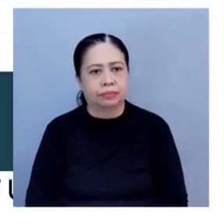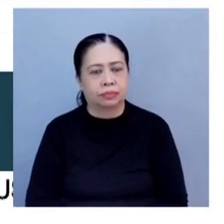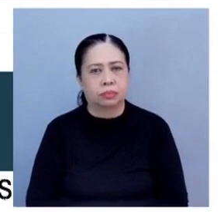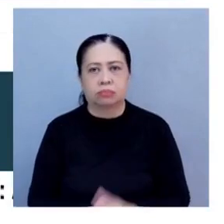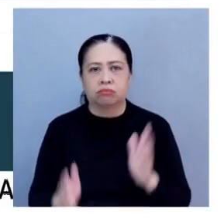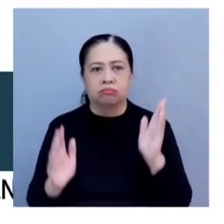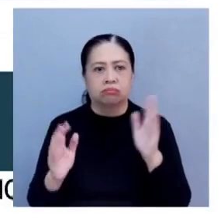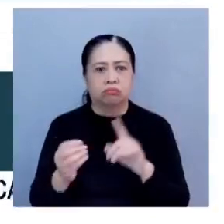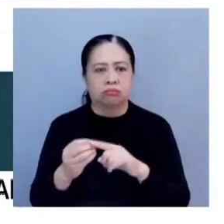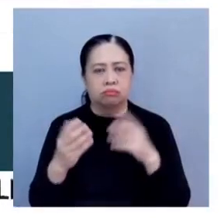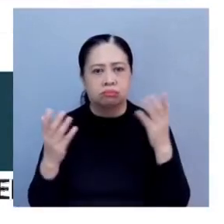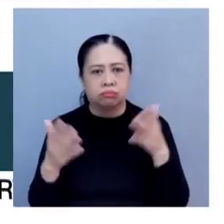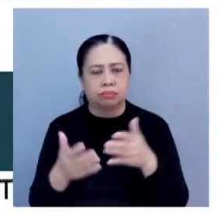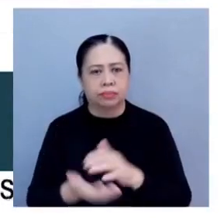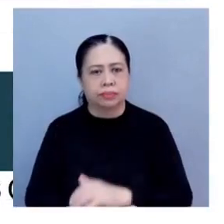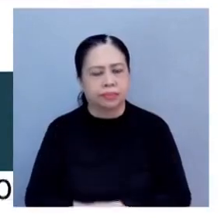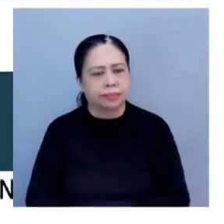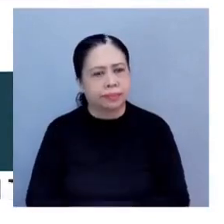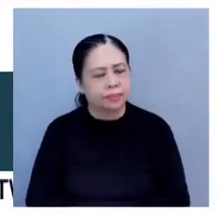about Muslims.